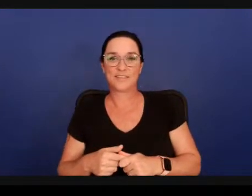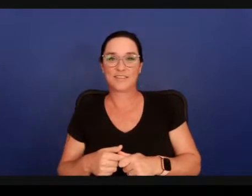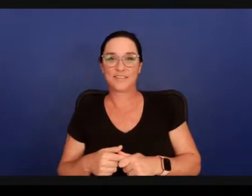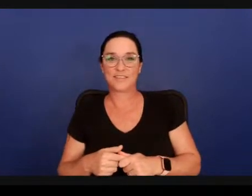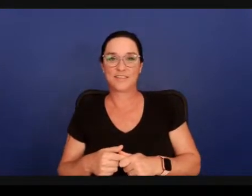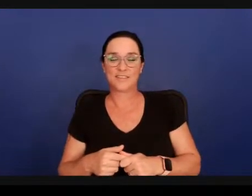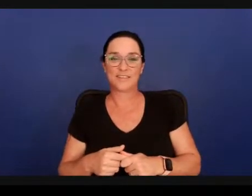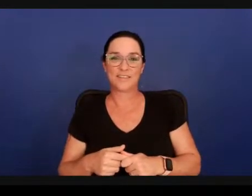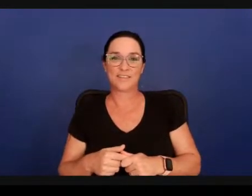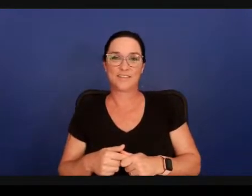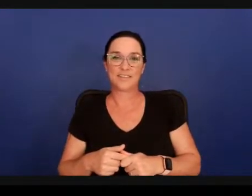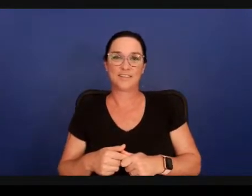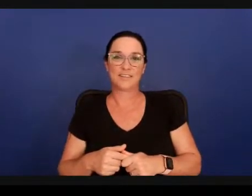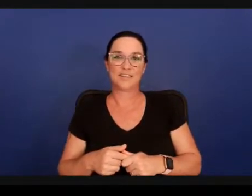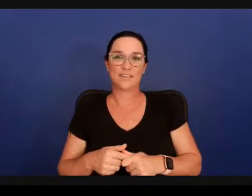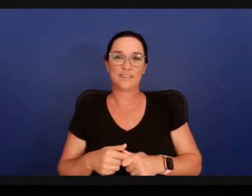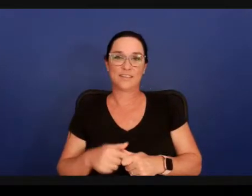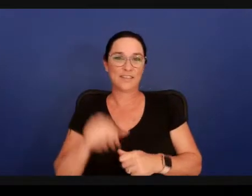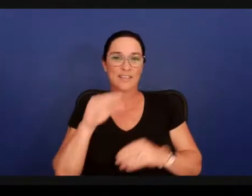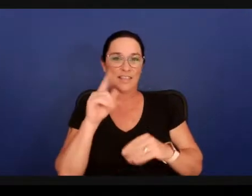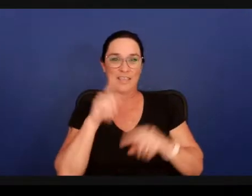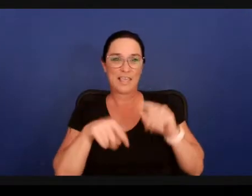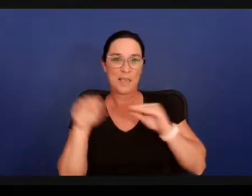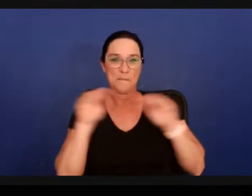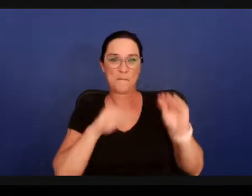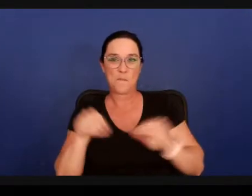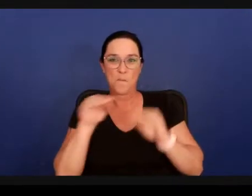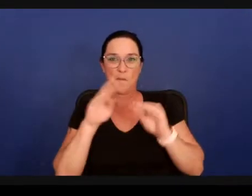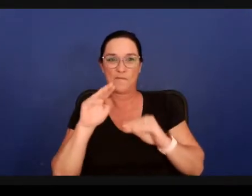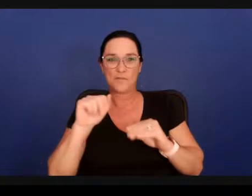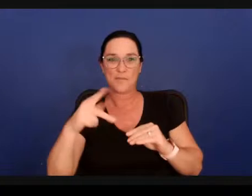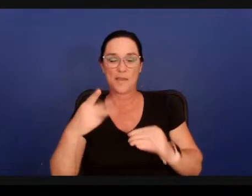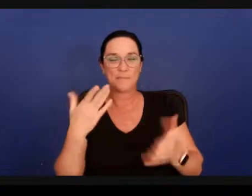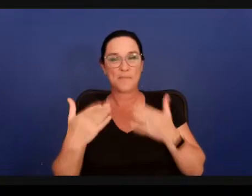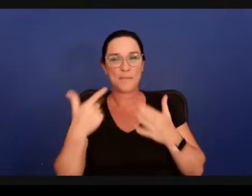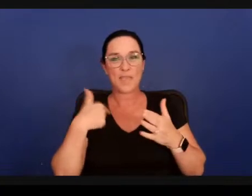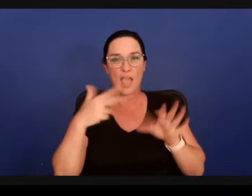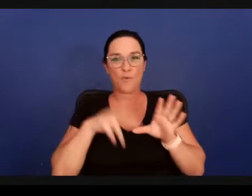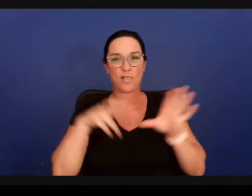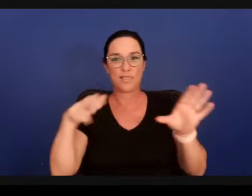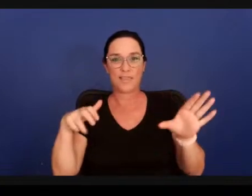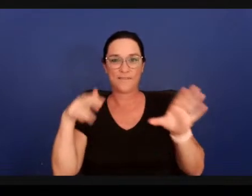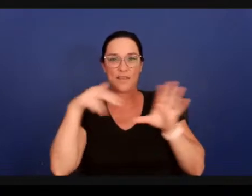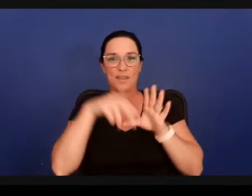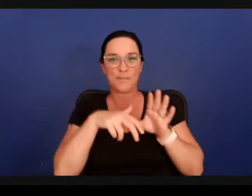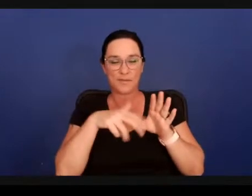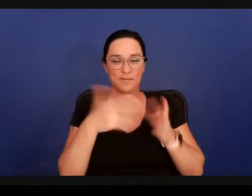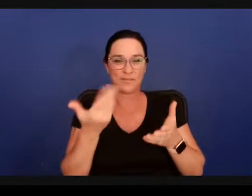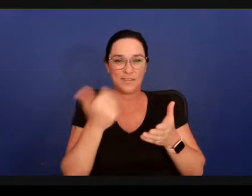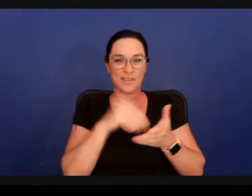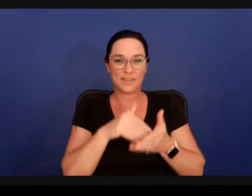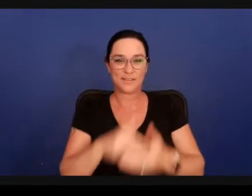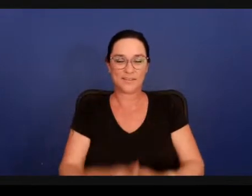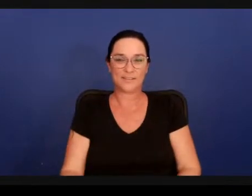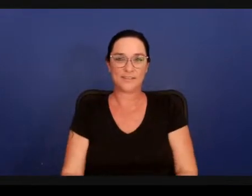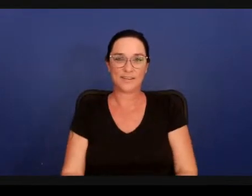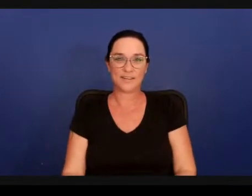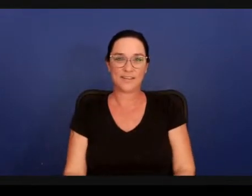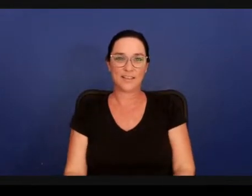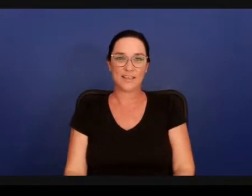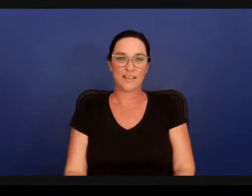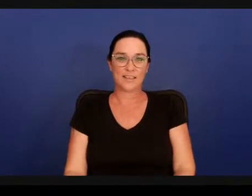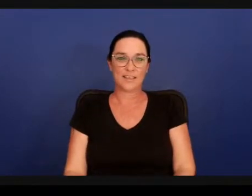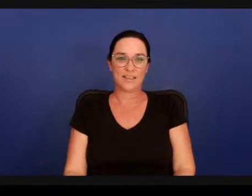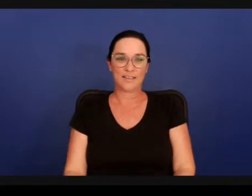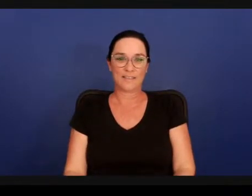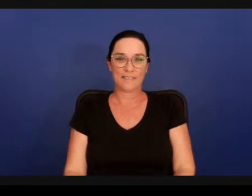here. Otherwise, I might pop off for a minute, Dane, depending how this plays out